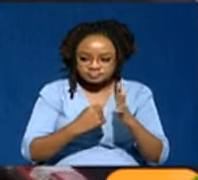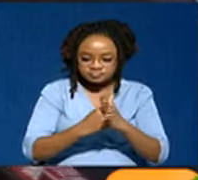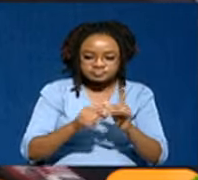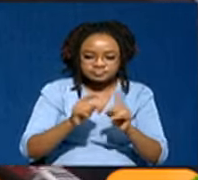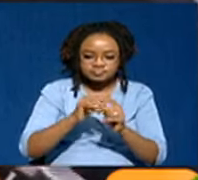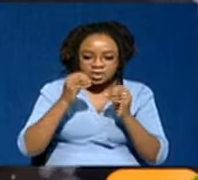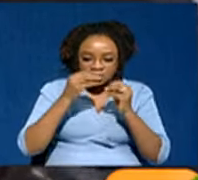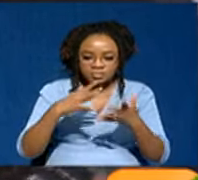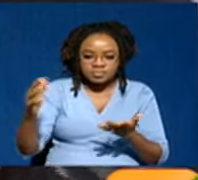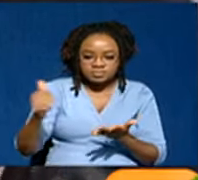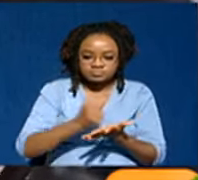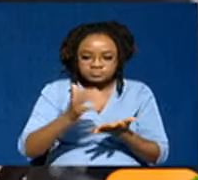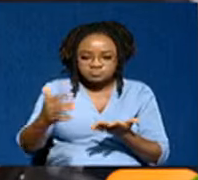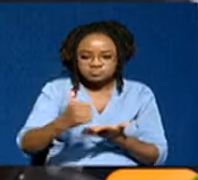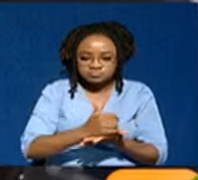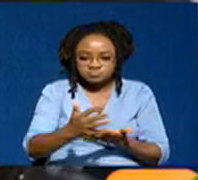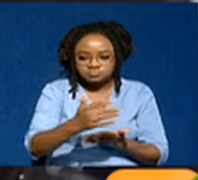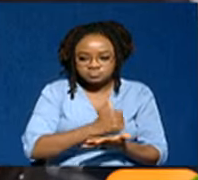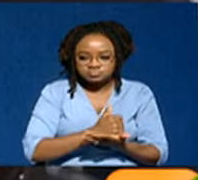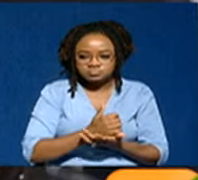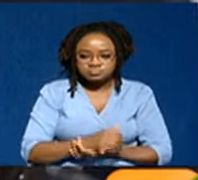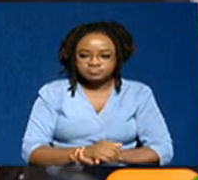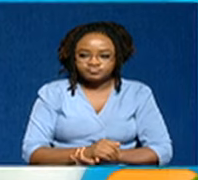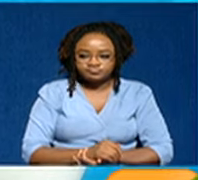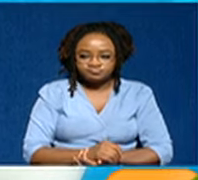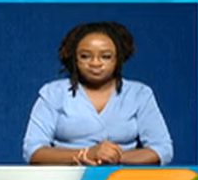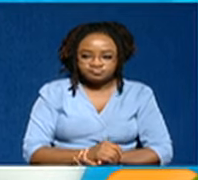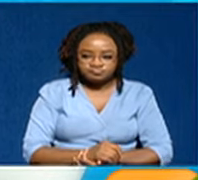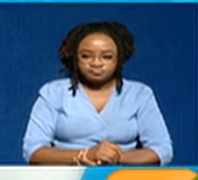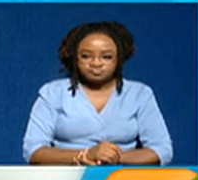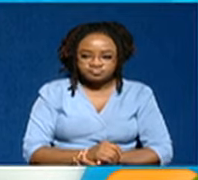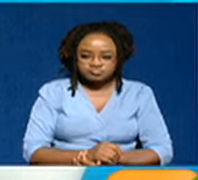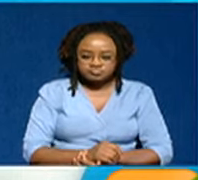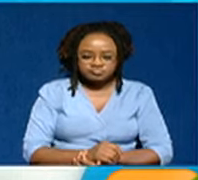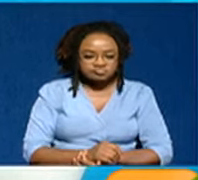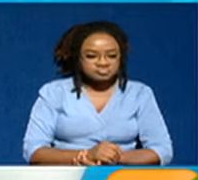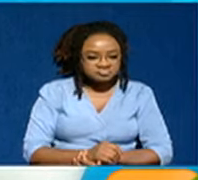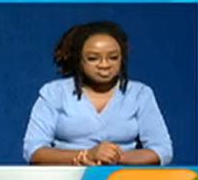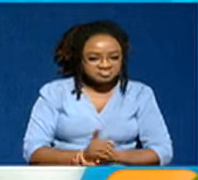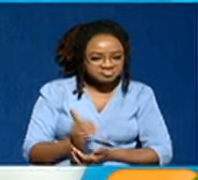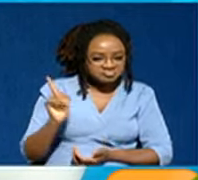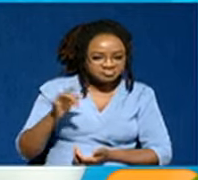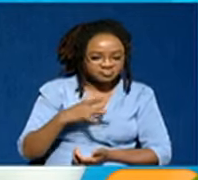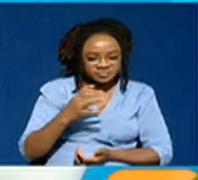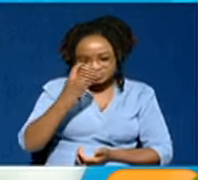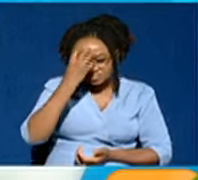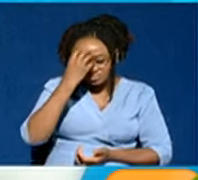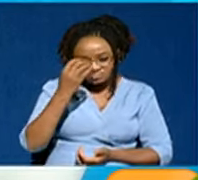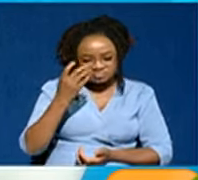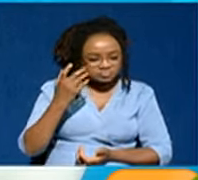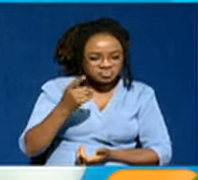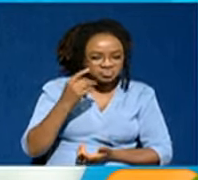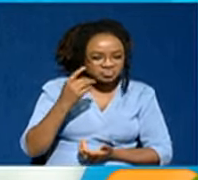in number are we going to uptake them. Davji, aren't you a bit unreasonable?